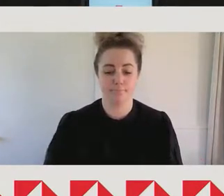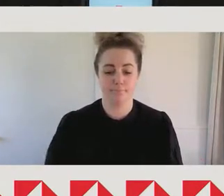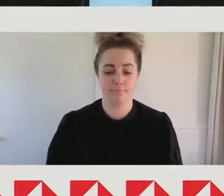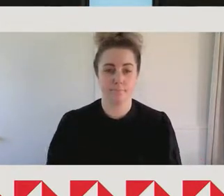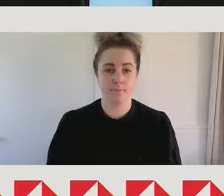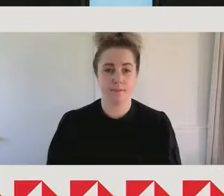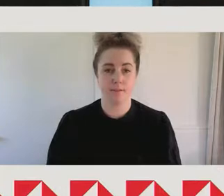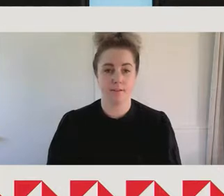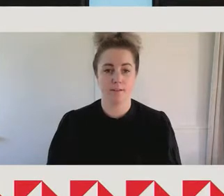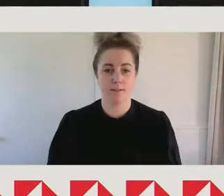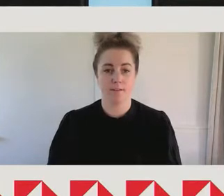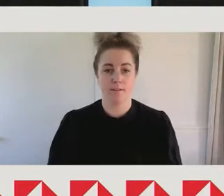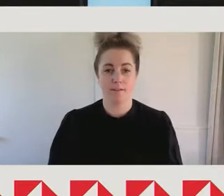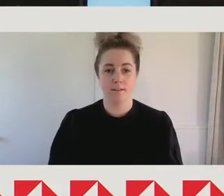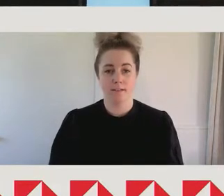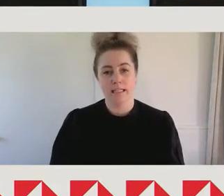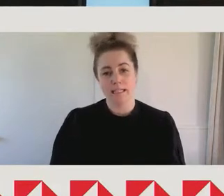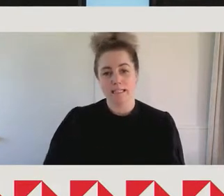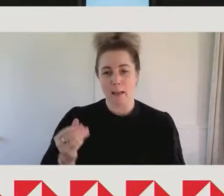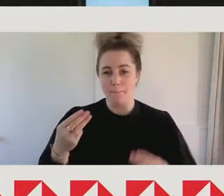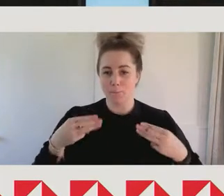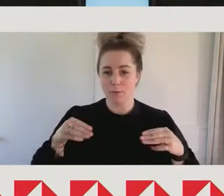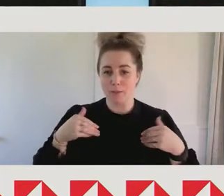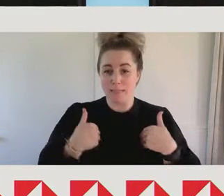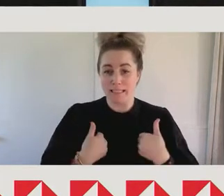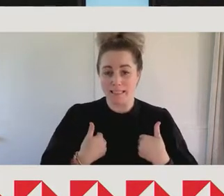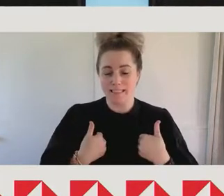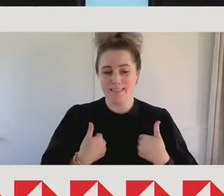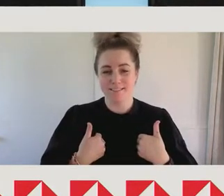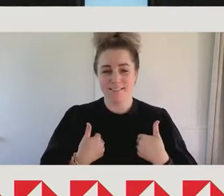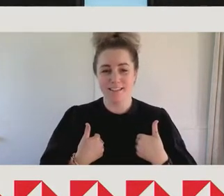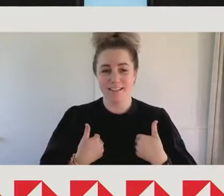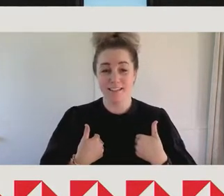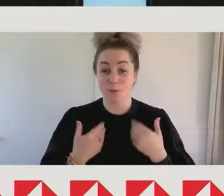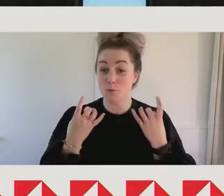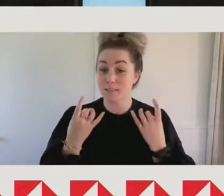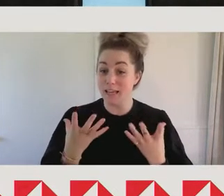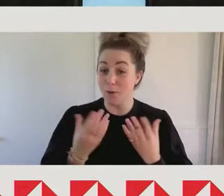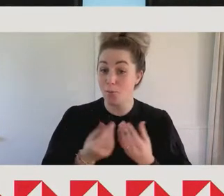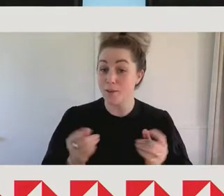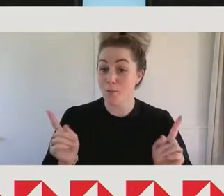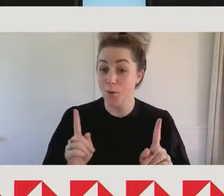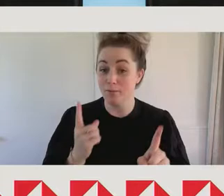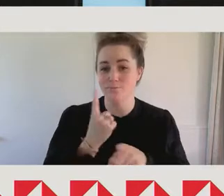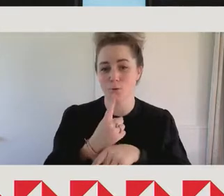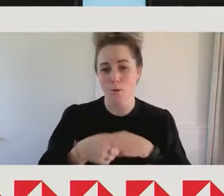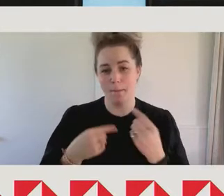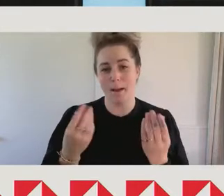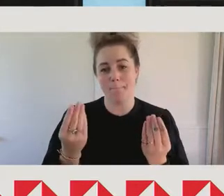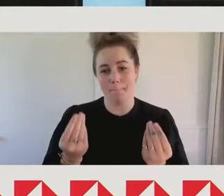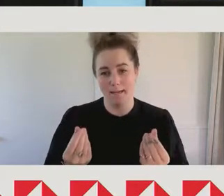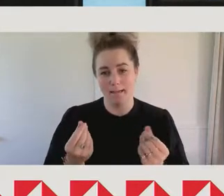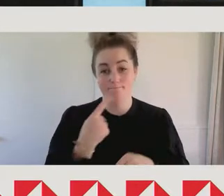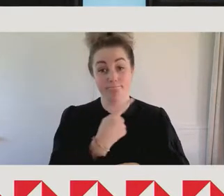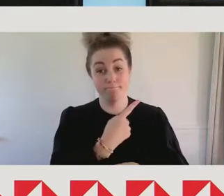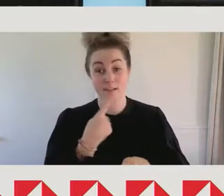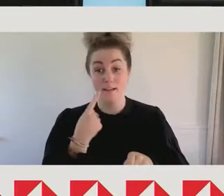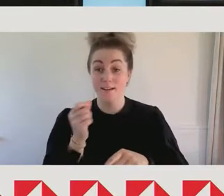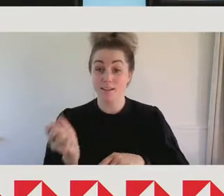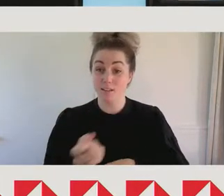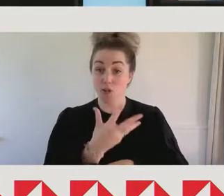a little bit of musical chairs but to kick it all off we're going to start with the money so really quickly this is a slide